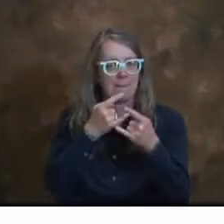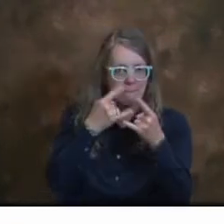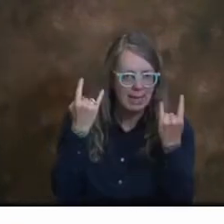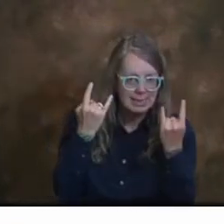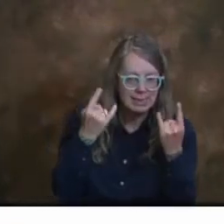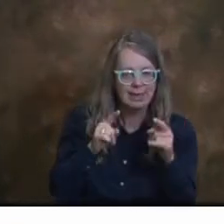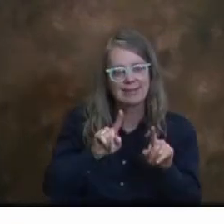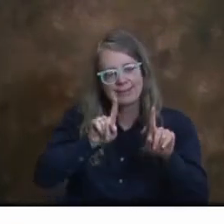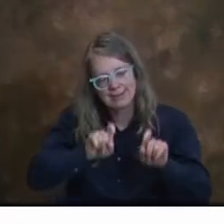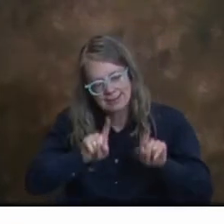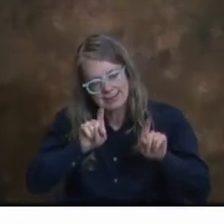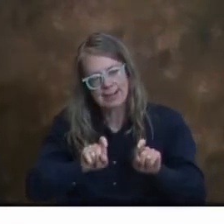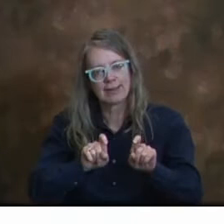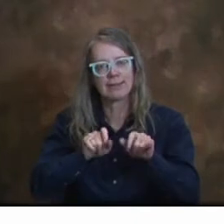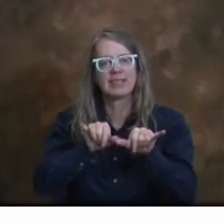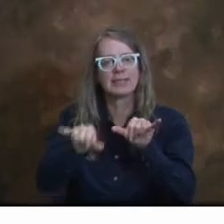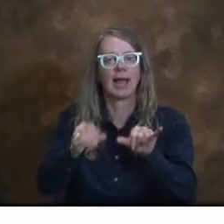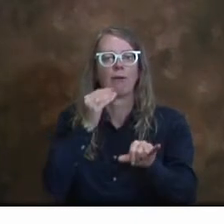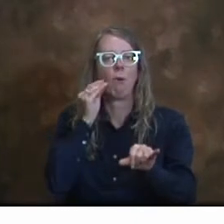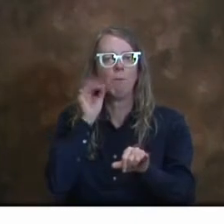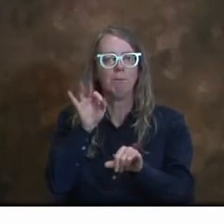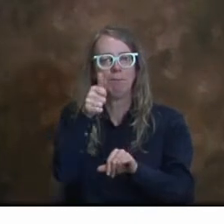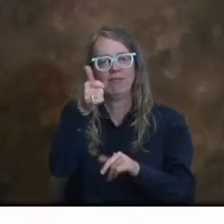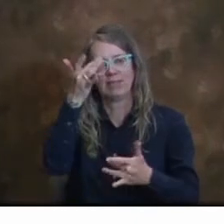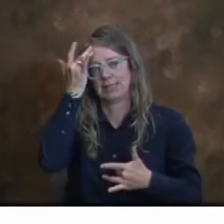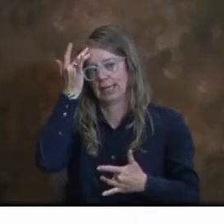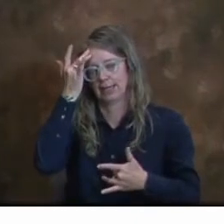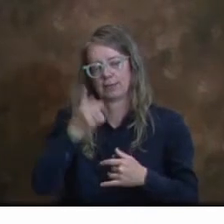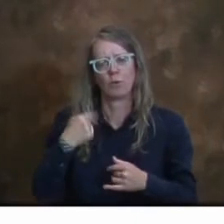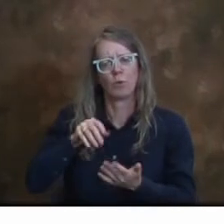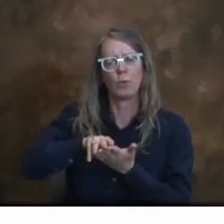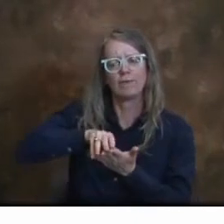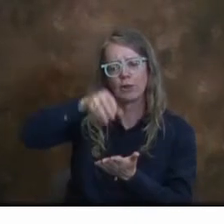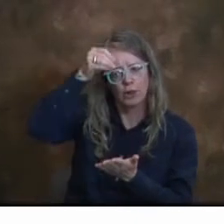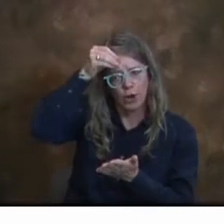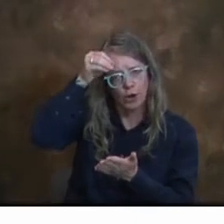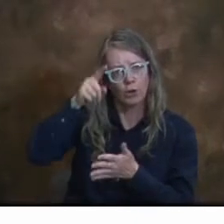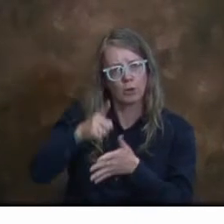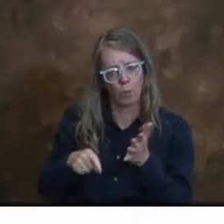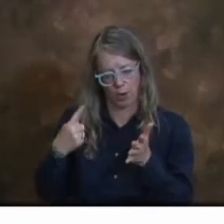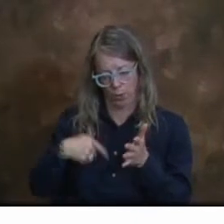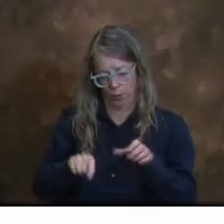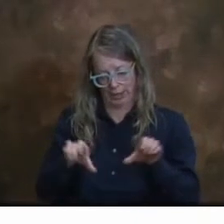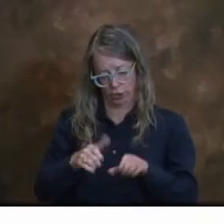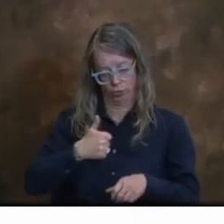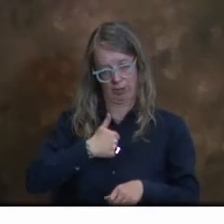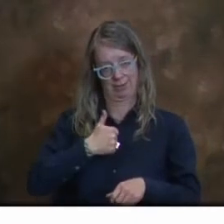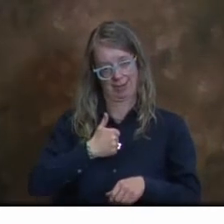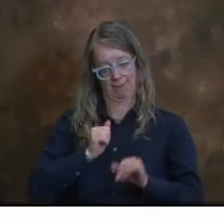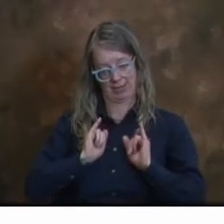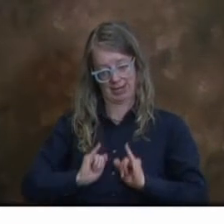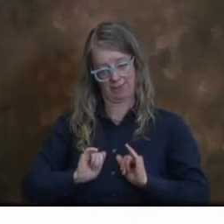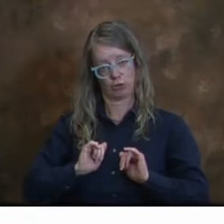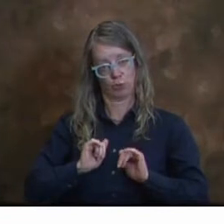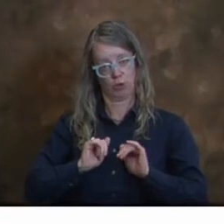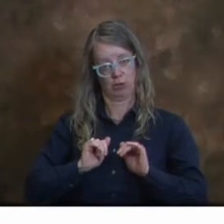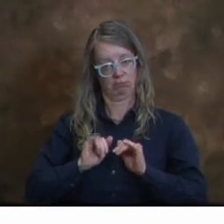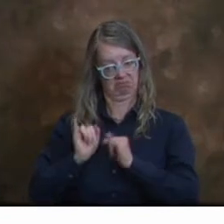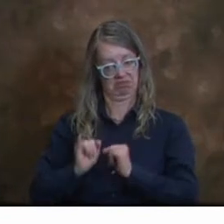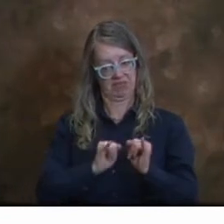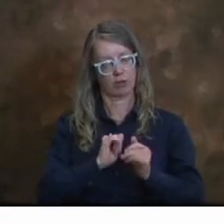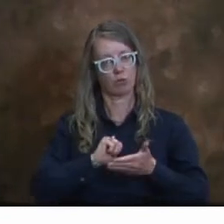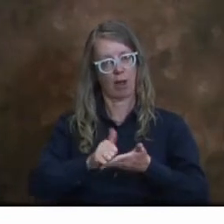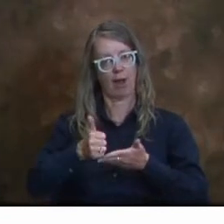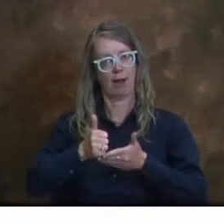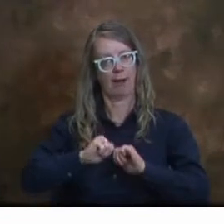when sick. We've learned what things we can do individually to help protect ourselves, and as the surge